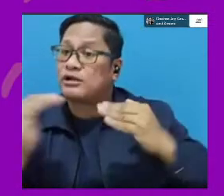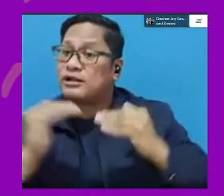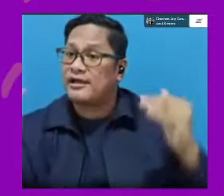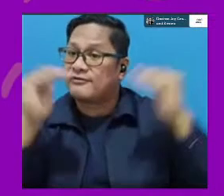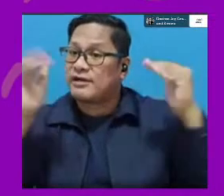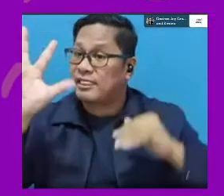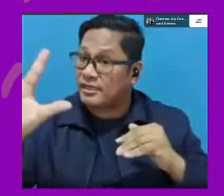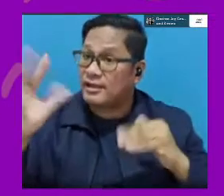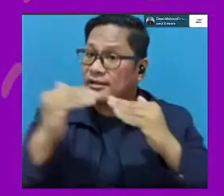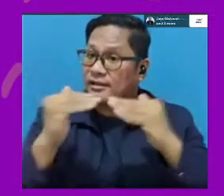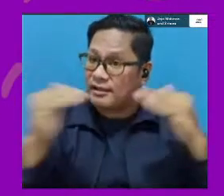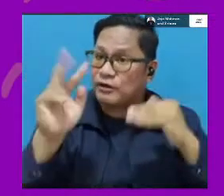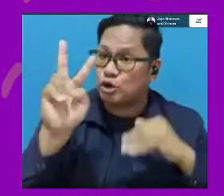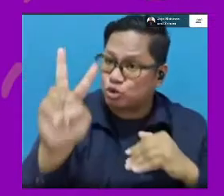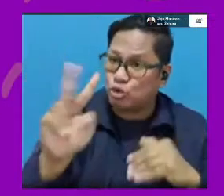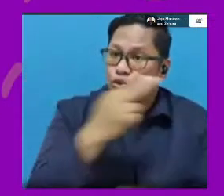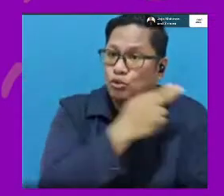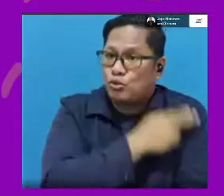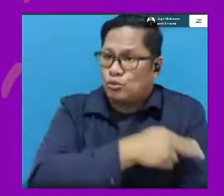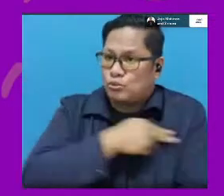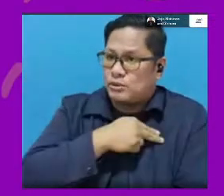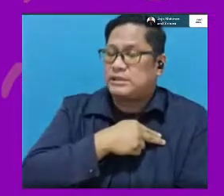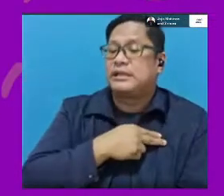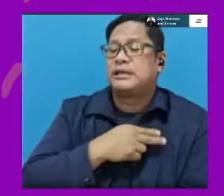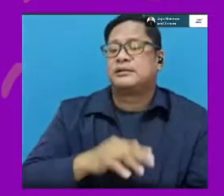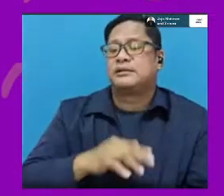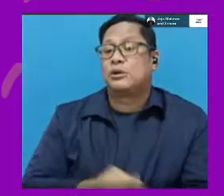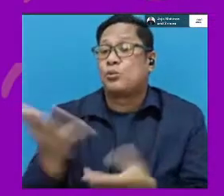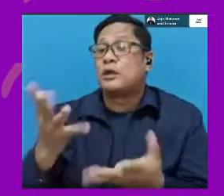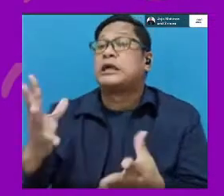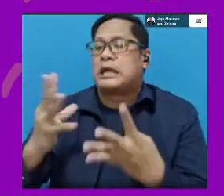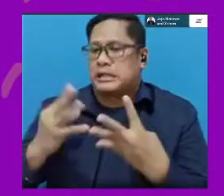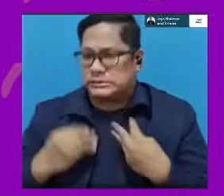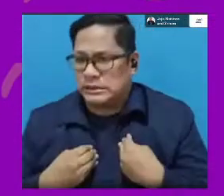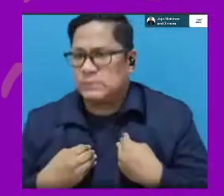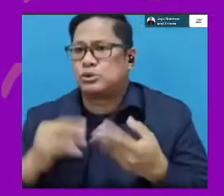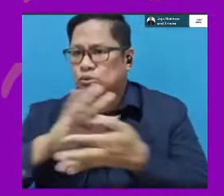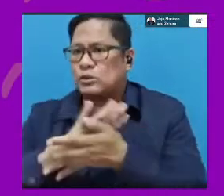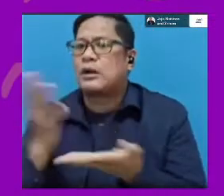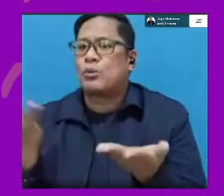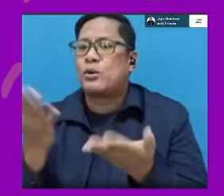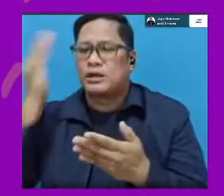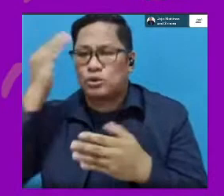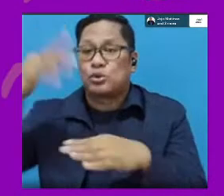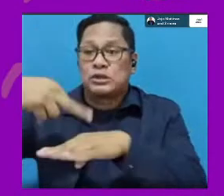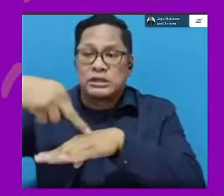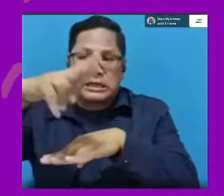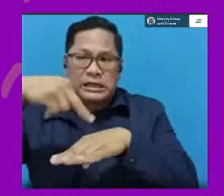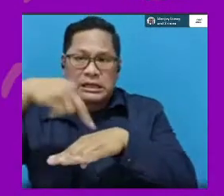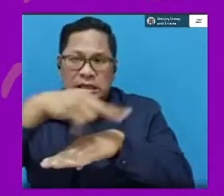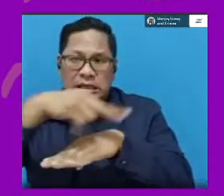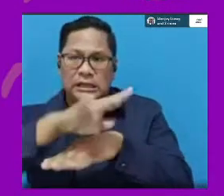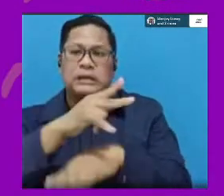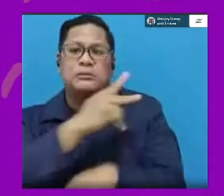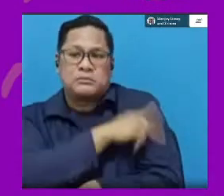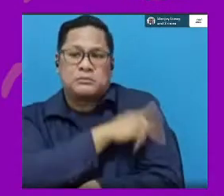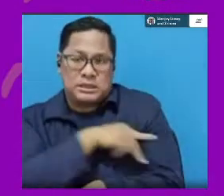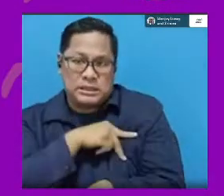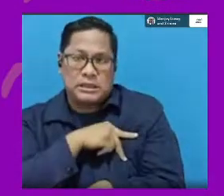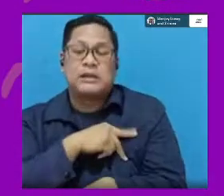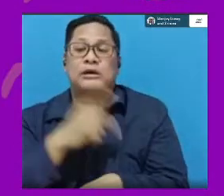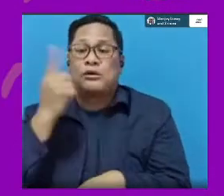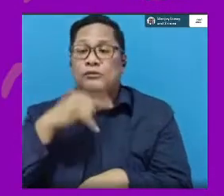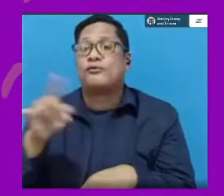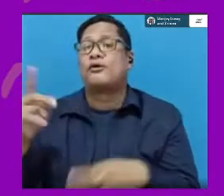2 hospitals within the catchment area so that they already know where to refer the patient in terms of adverse